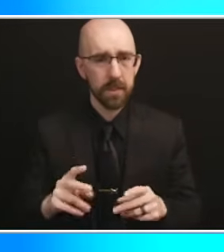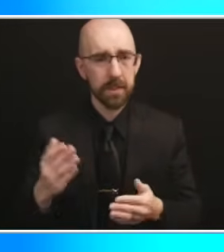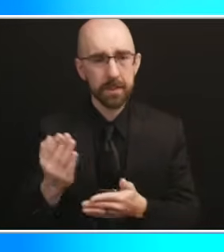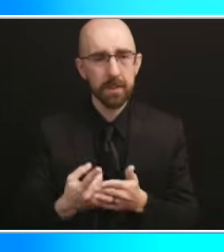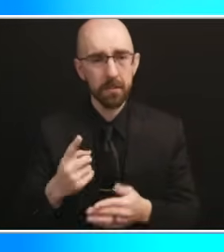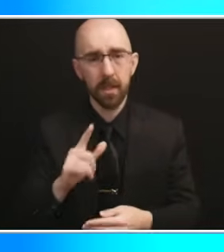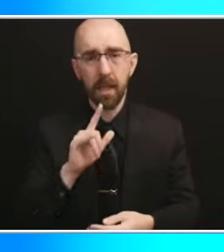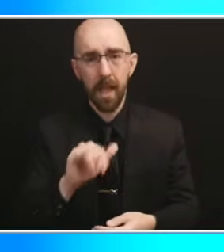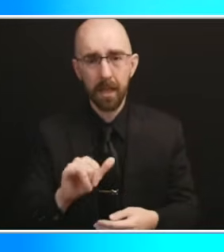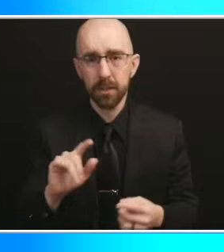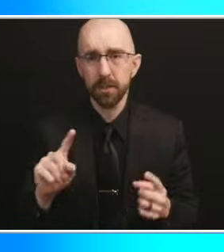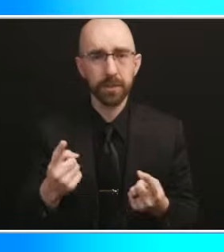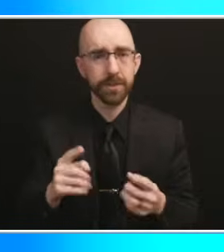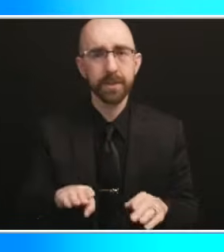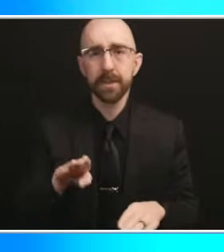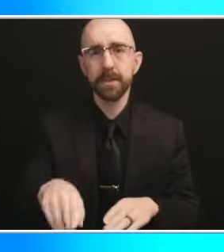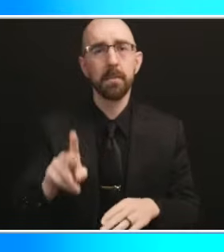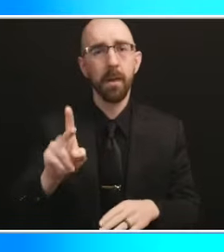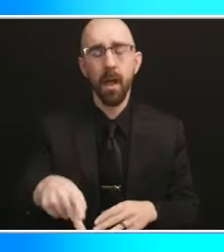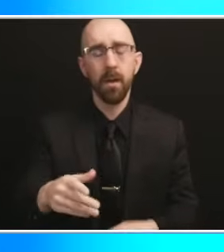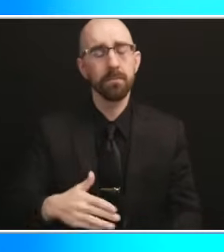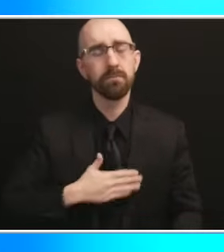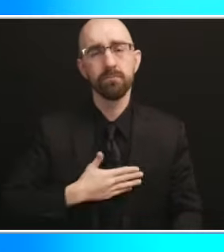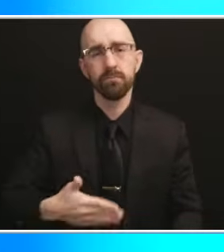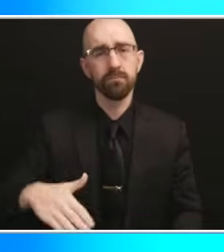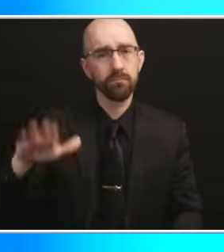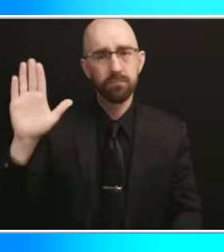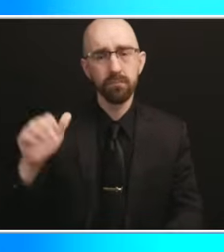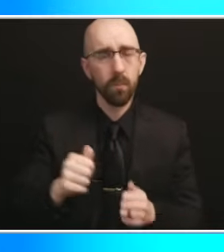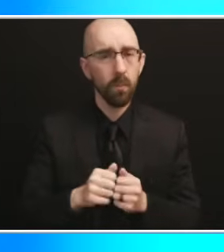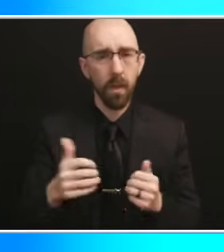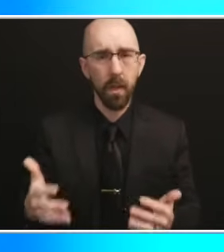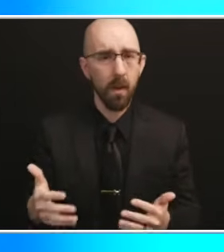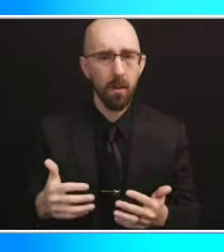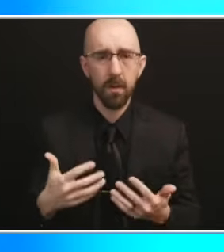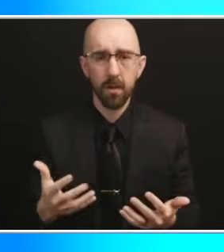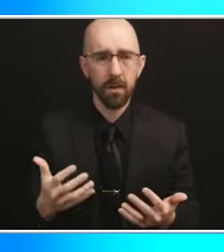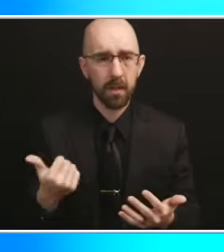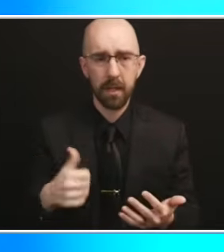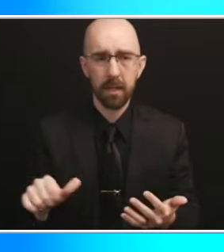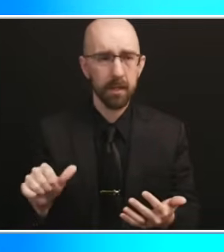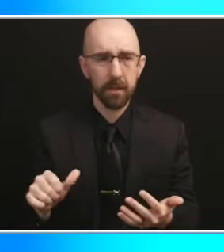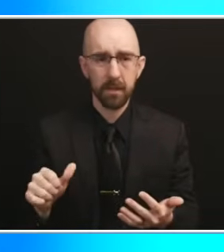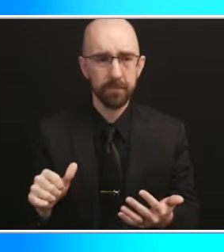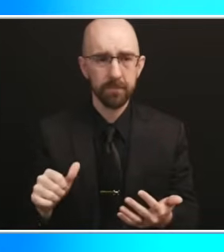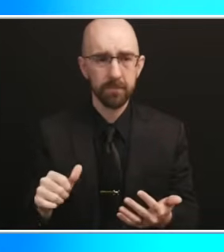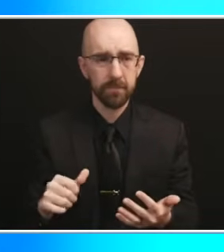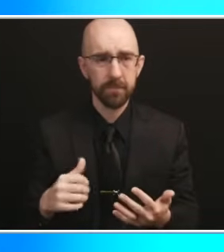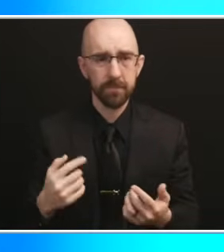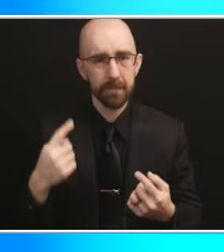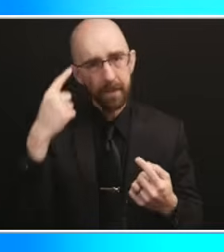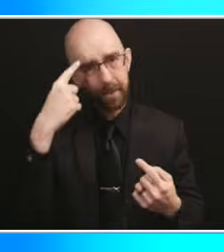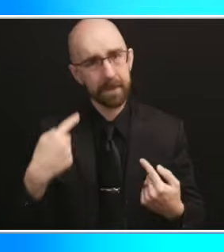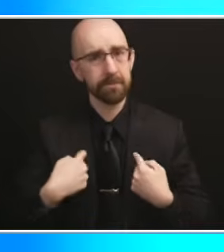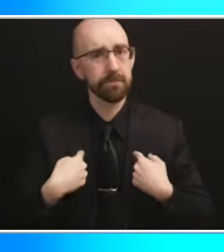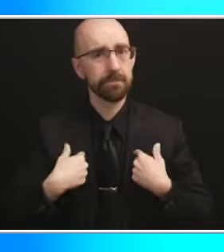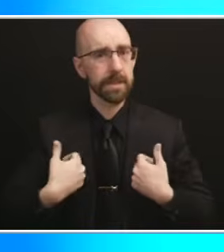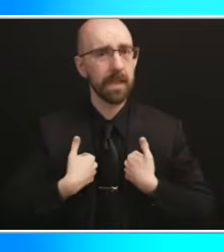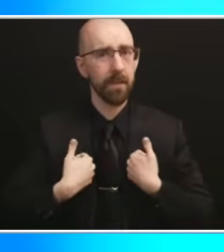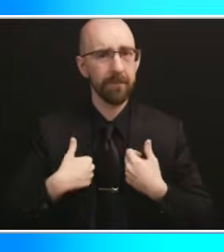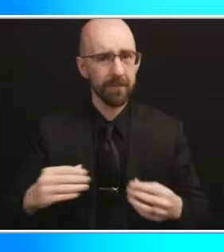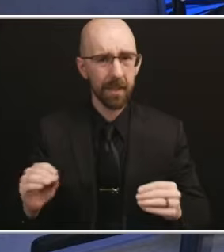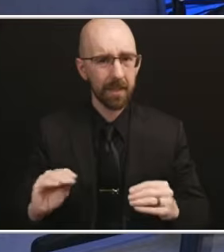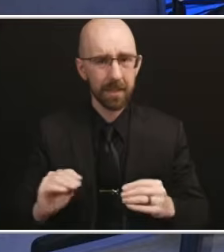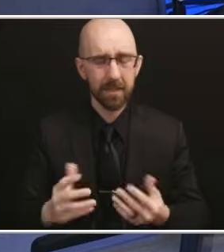just stepped up and did it without any care for themselves, really. No,